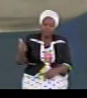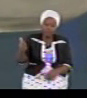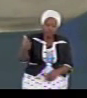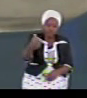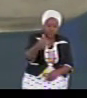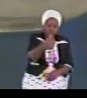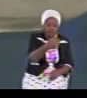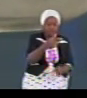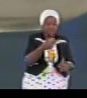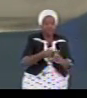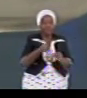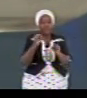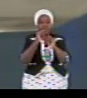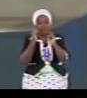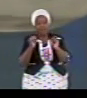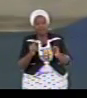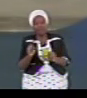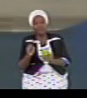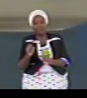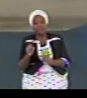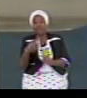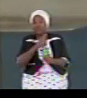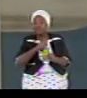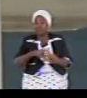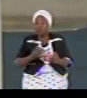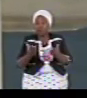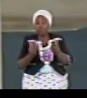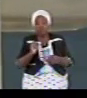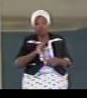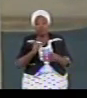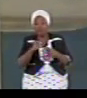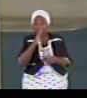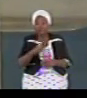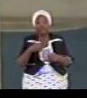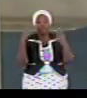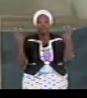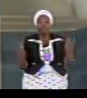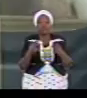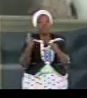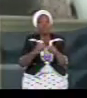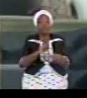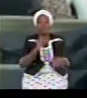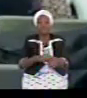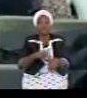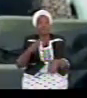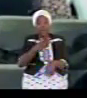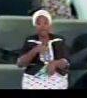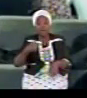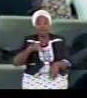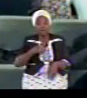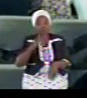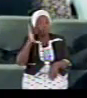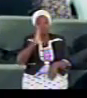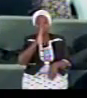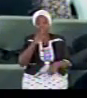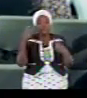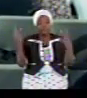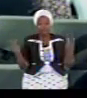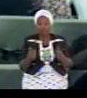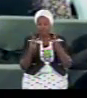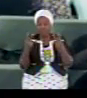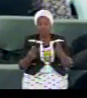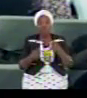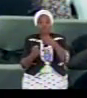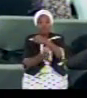idols. The Lord wants us to be victorious every time, and we're going to be victorious. Temptation will